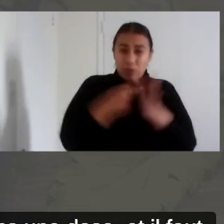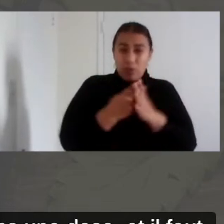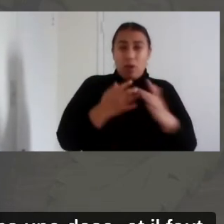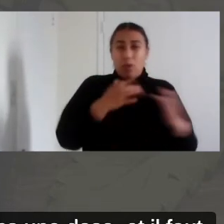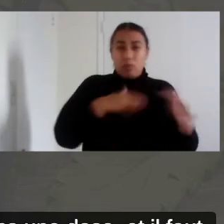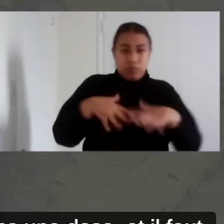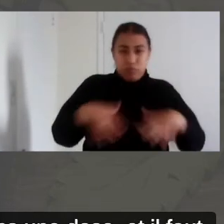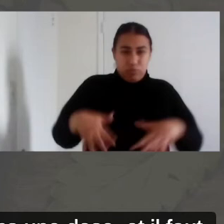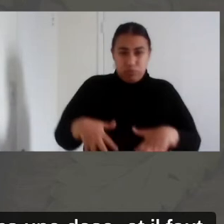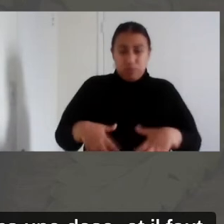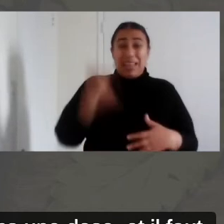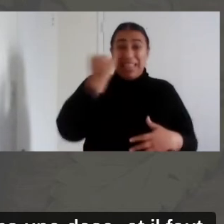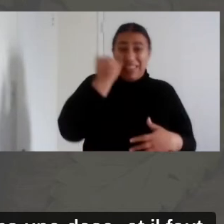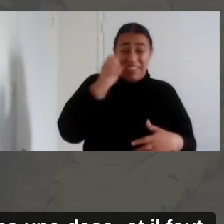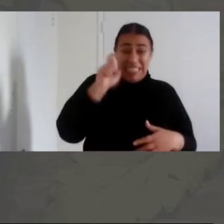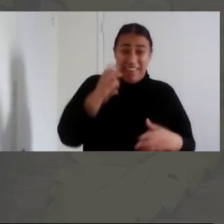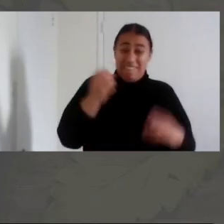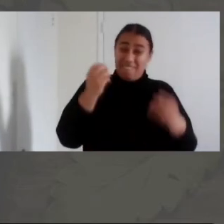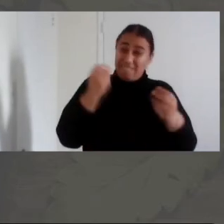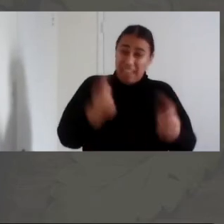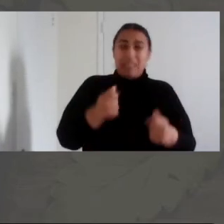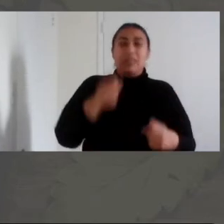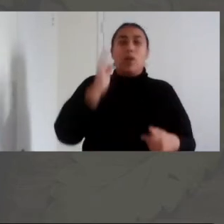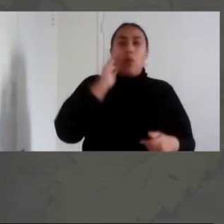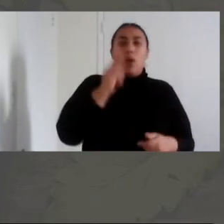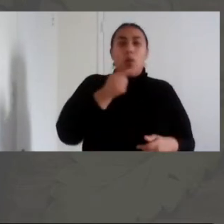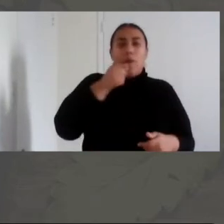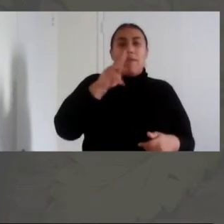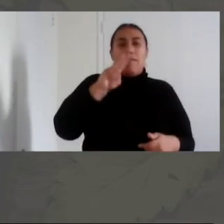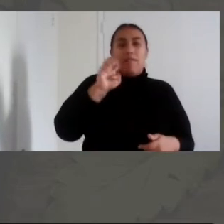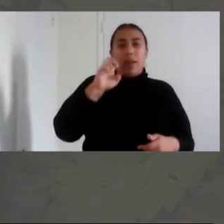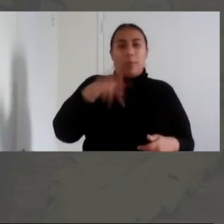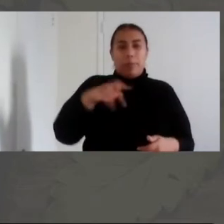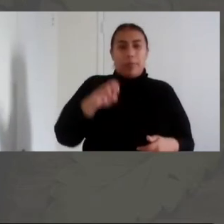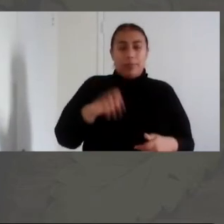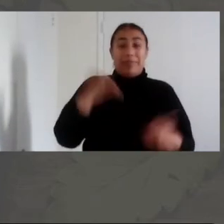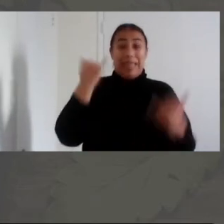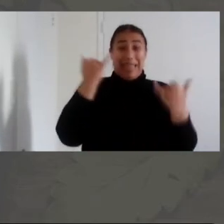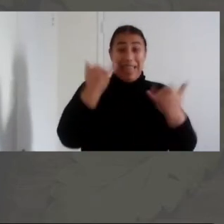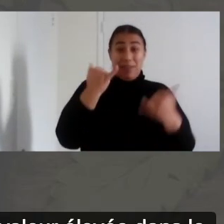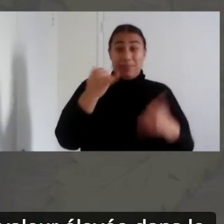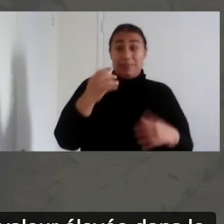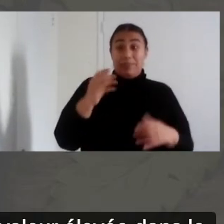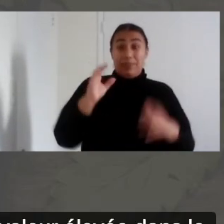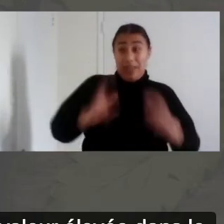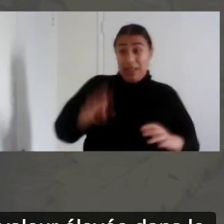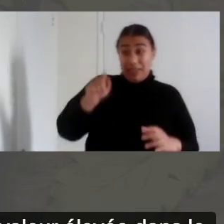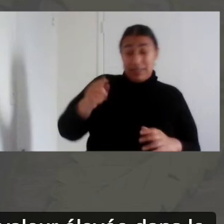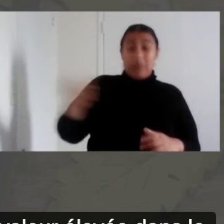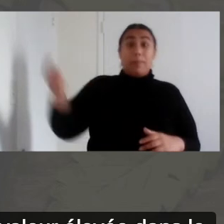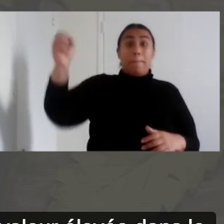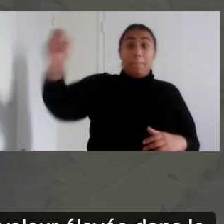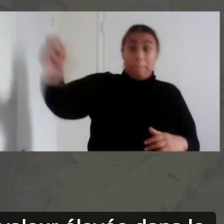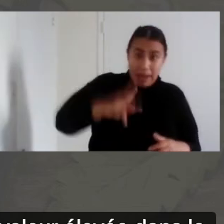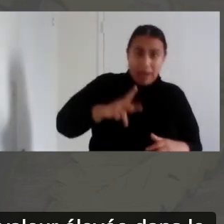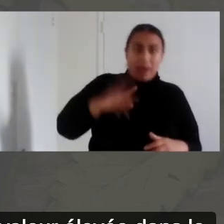a dose and it takes about an hour and a half to 2 hours to kick in, and we know the headaches present every night at 8 p.m., well, let's take a